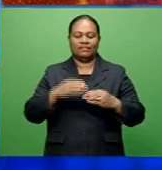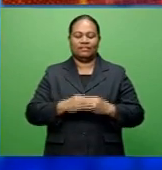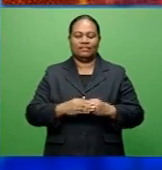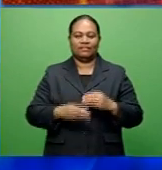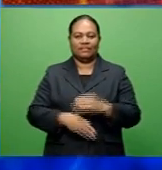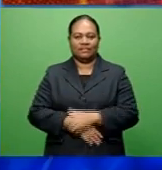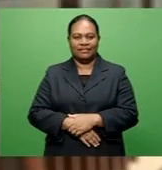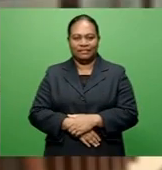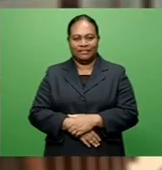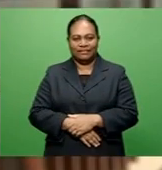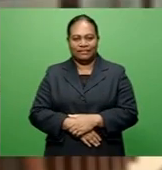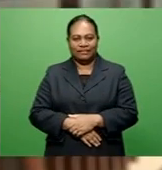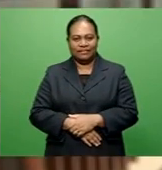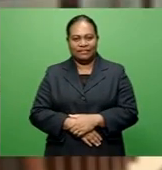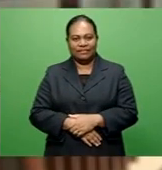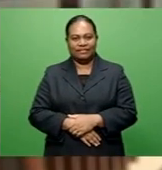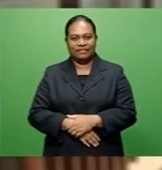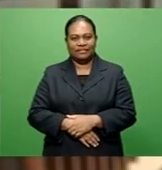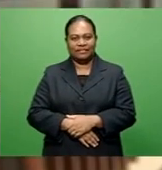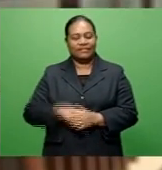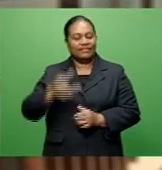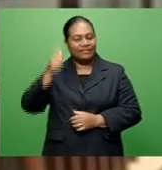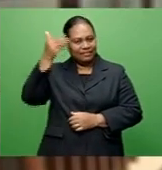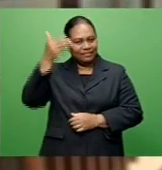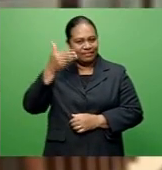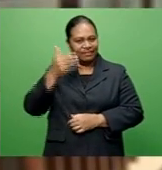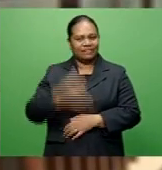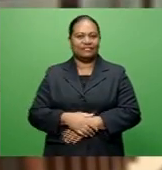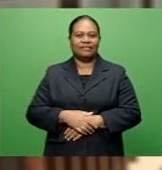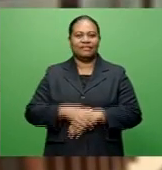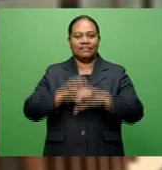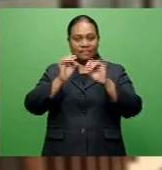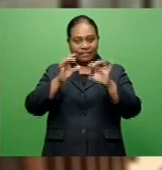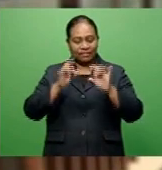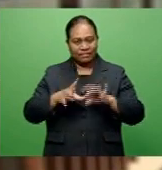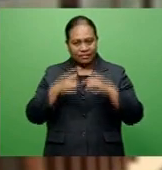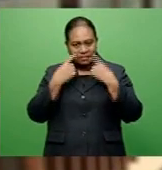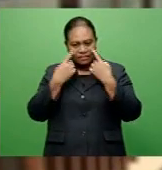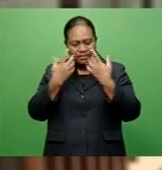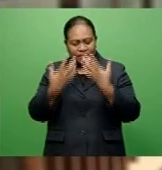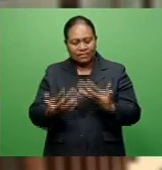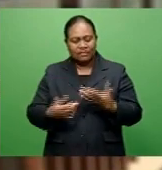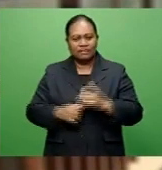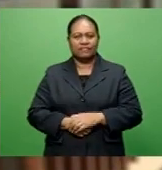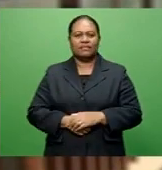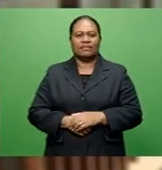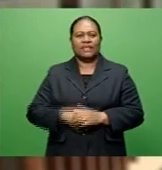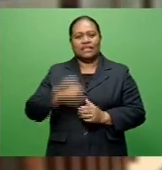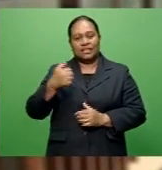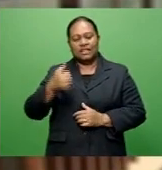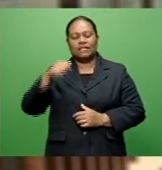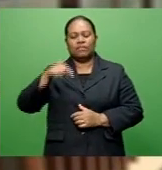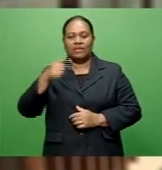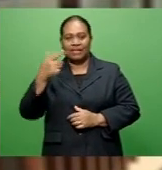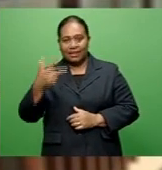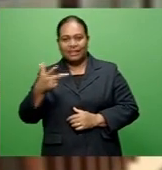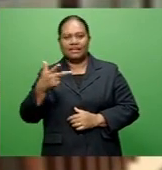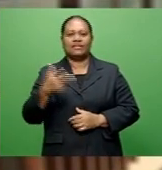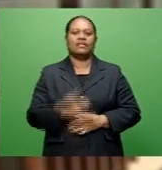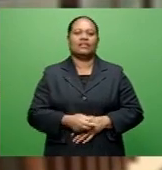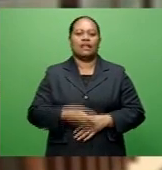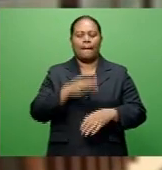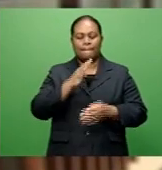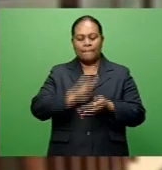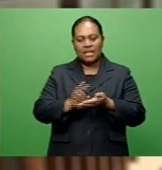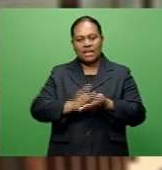the money market. Good evening. Australia posted a trade surplus of $6.8 billion in December,